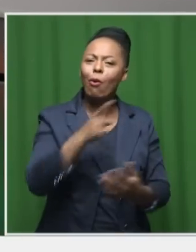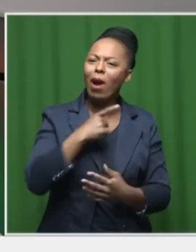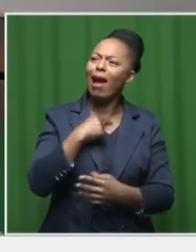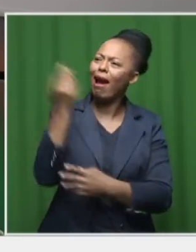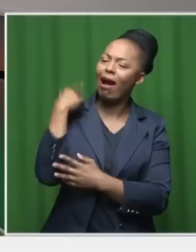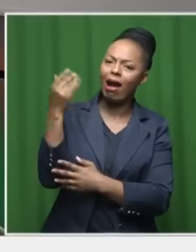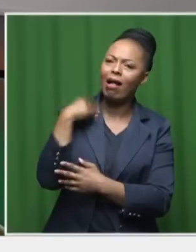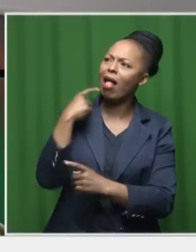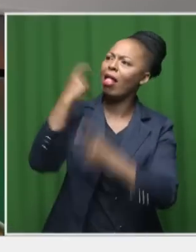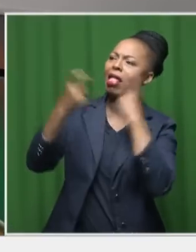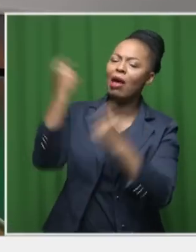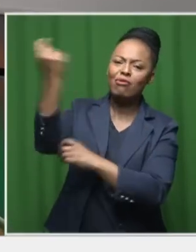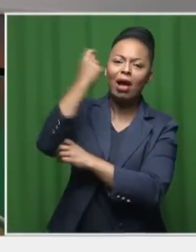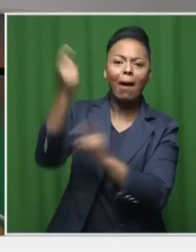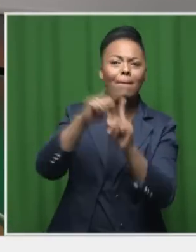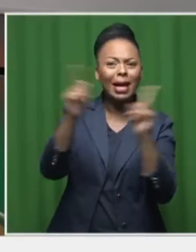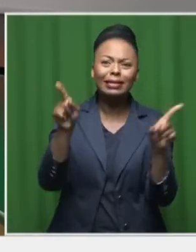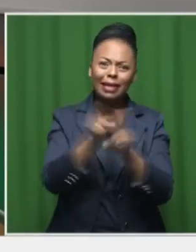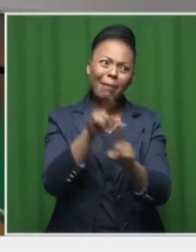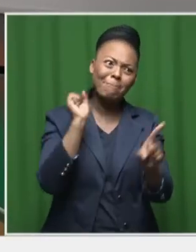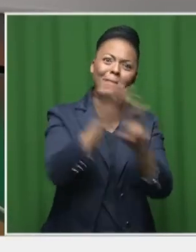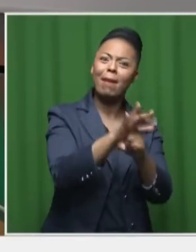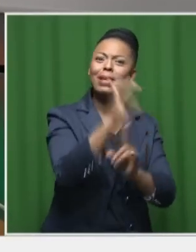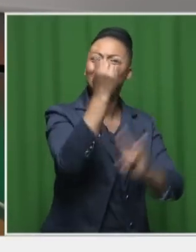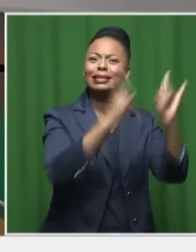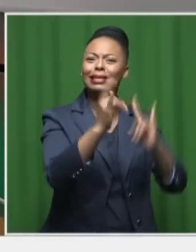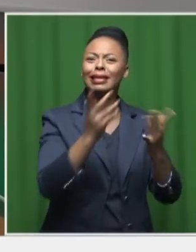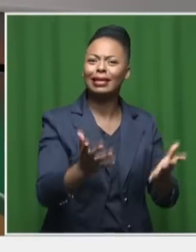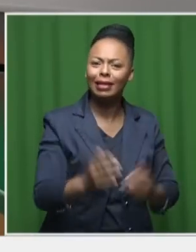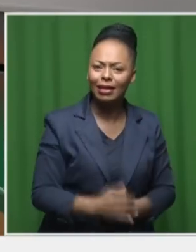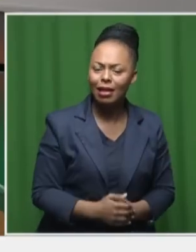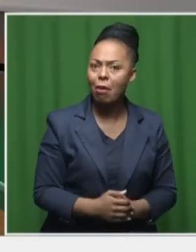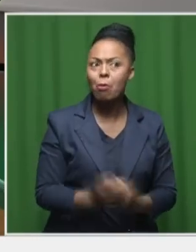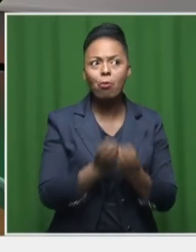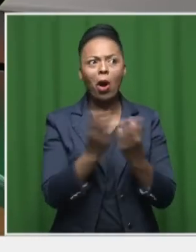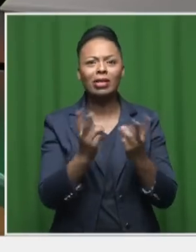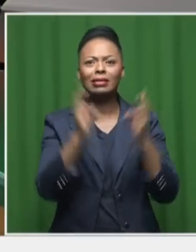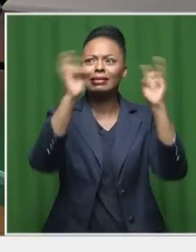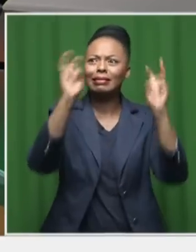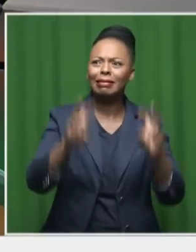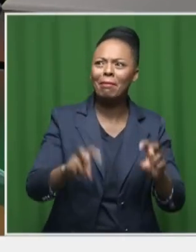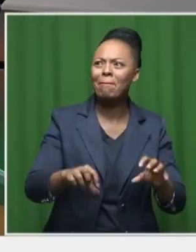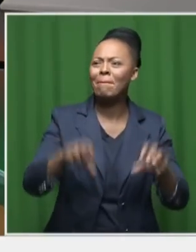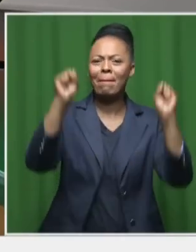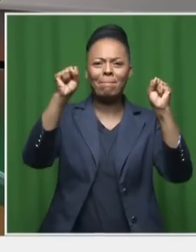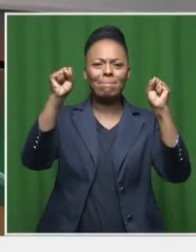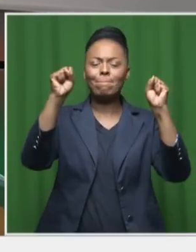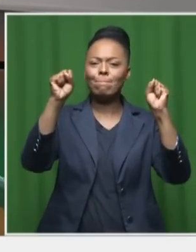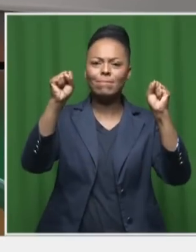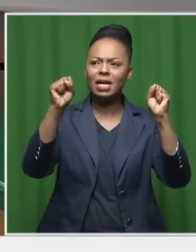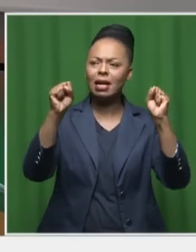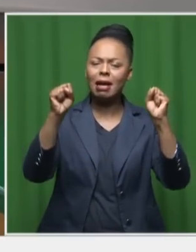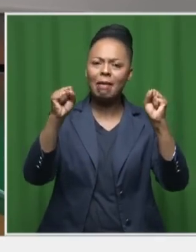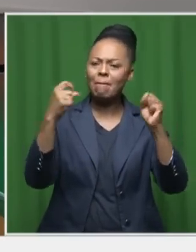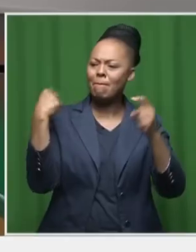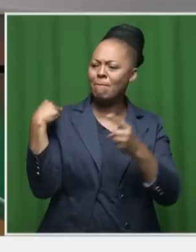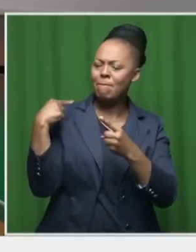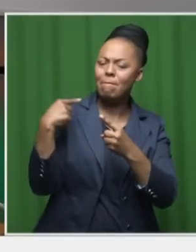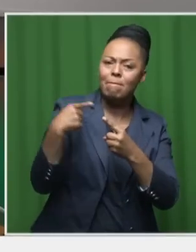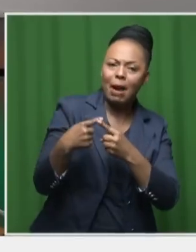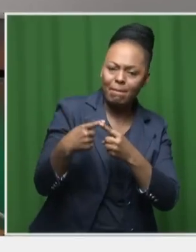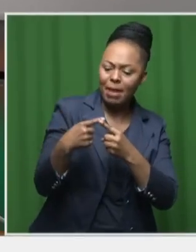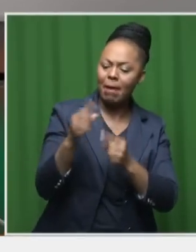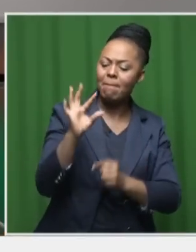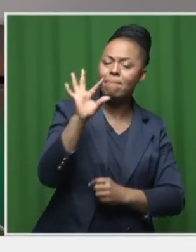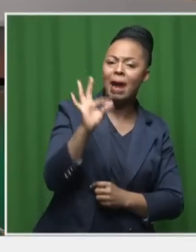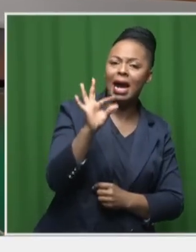running water. But now in cities, it's not working. Electricity, some people have not seen a single light for the last, since